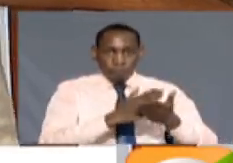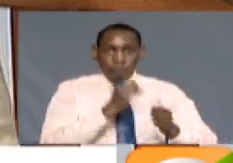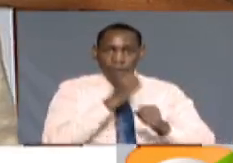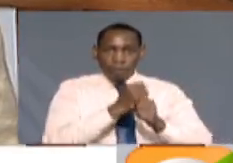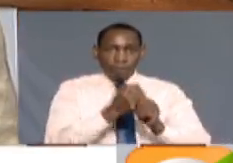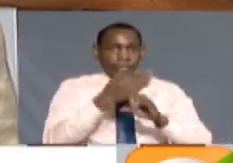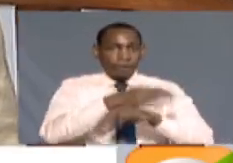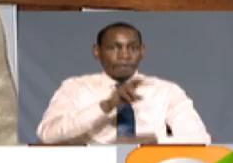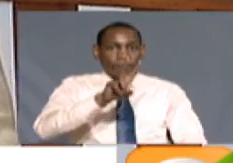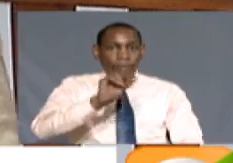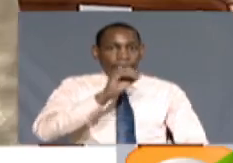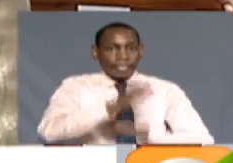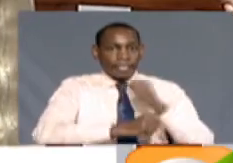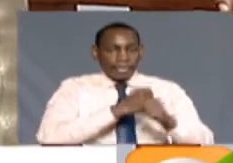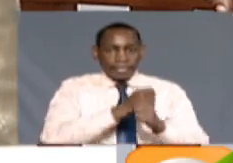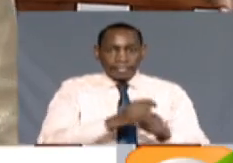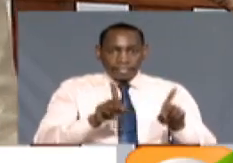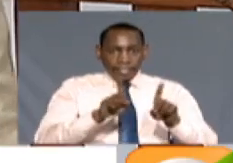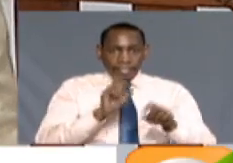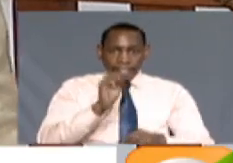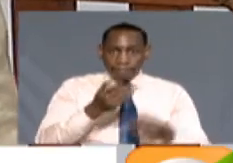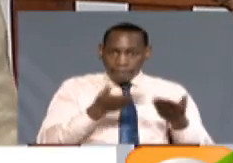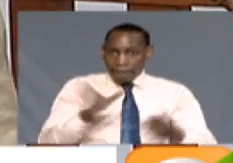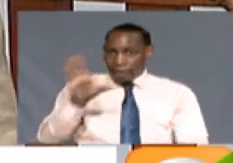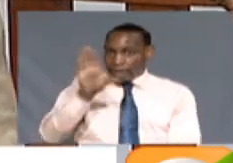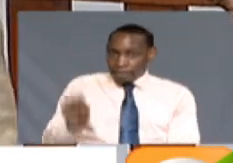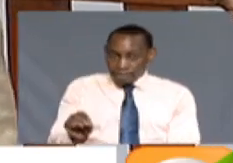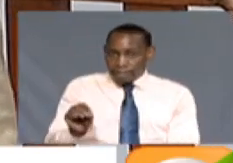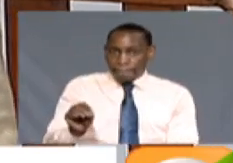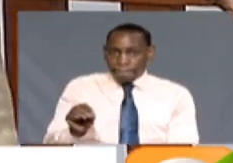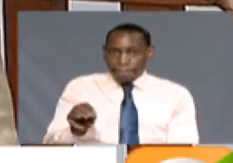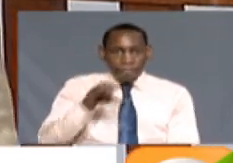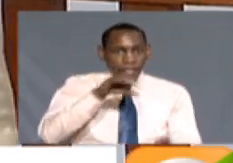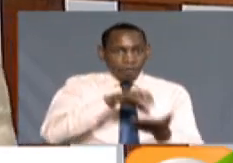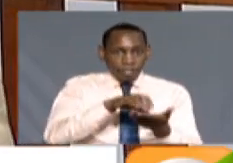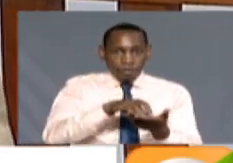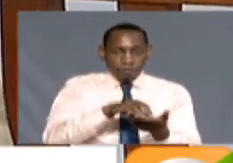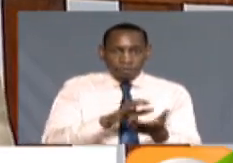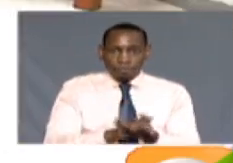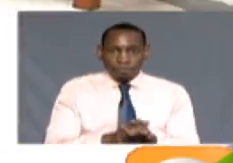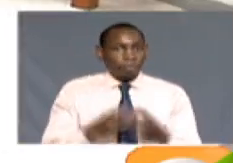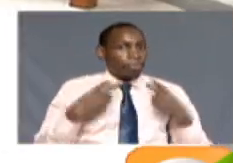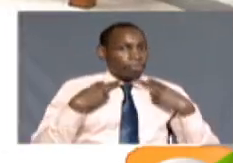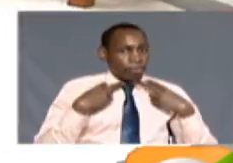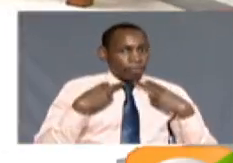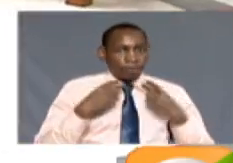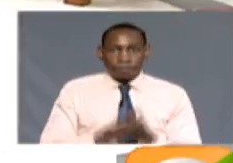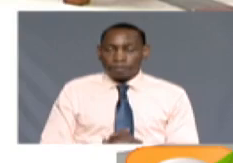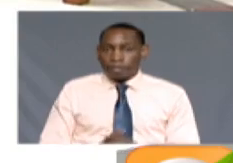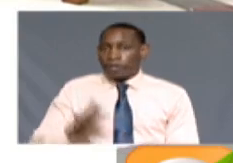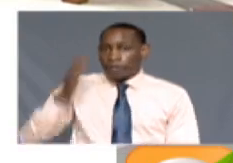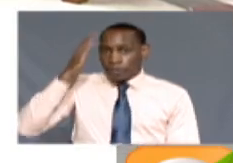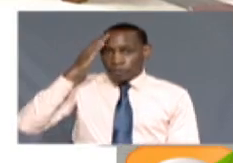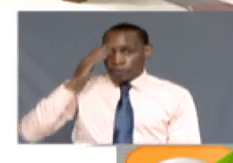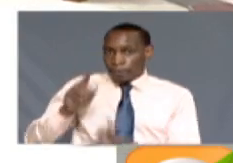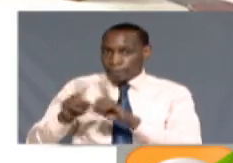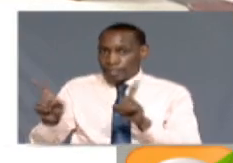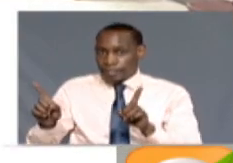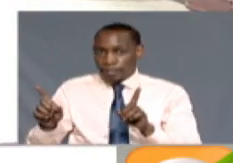years. If it was here in Africa, it would be a dictator. You know, okay, but